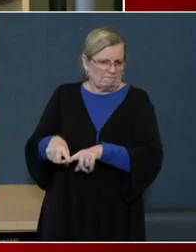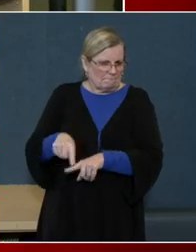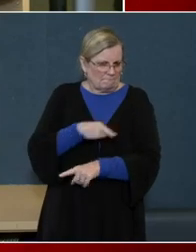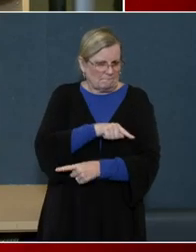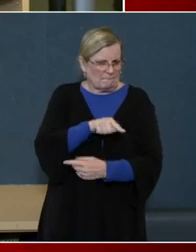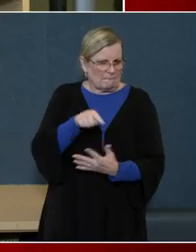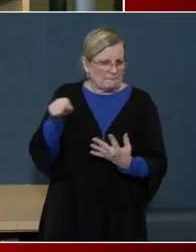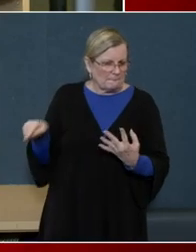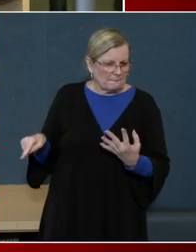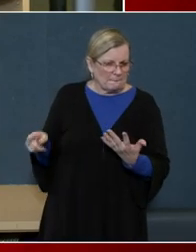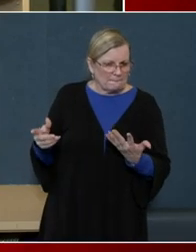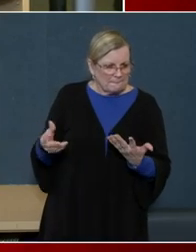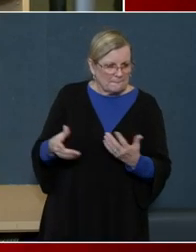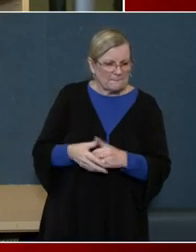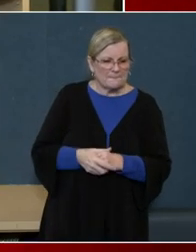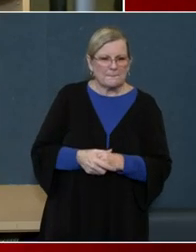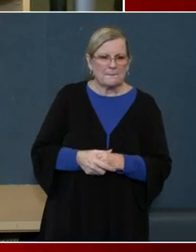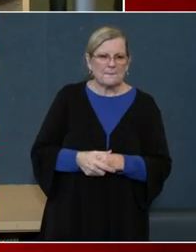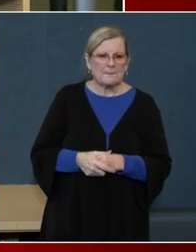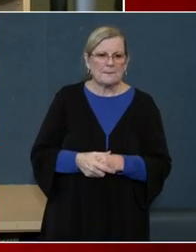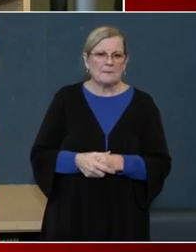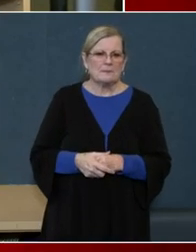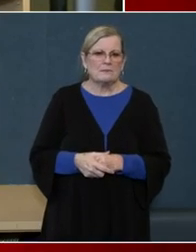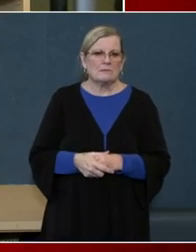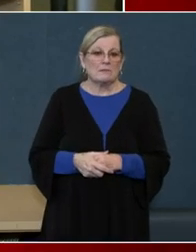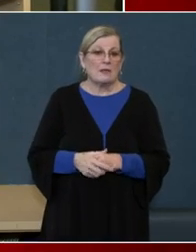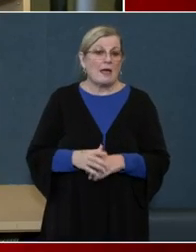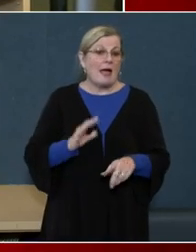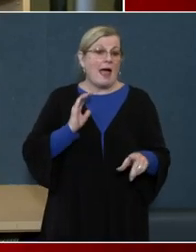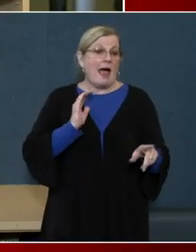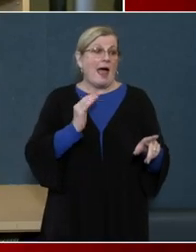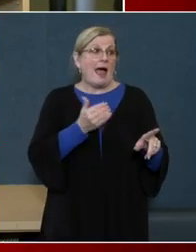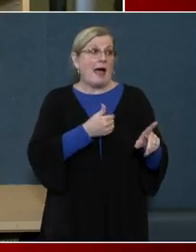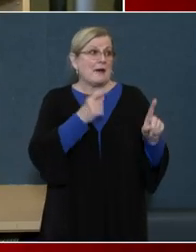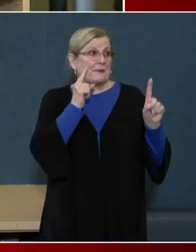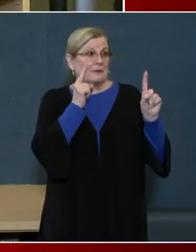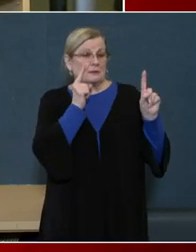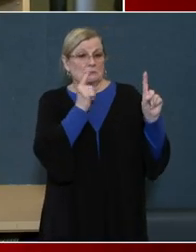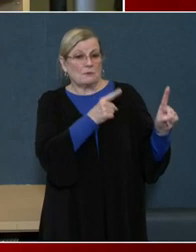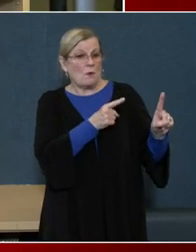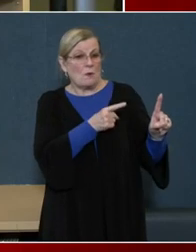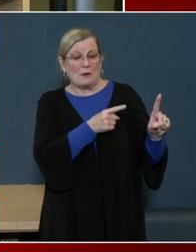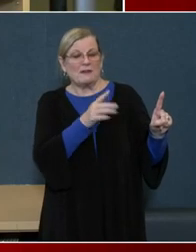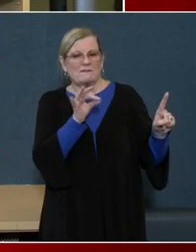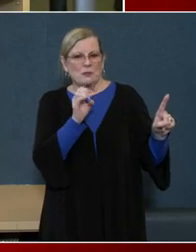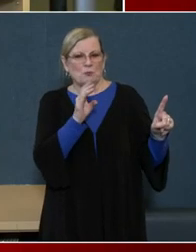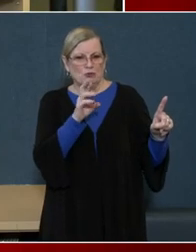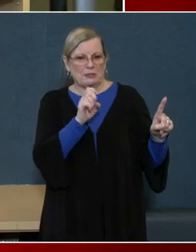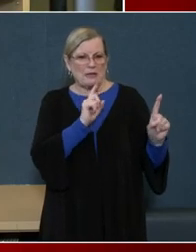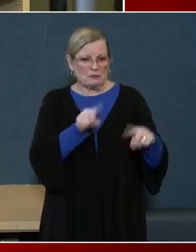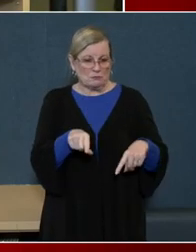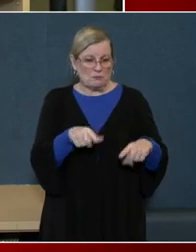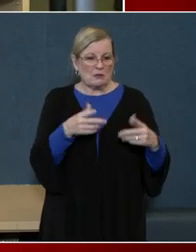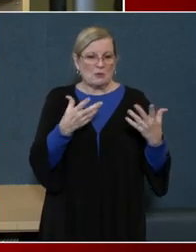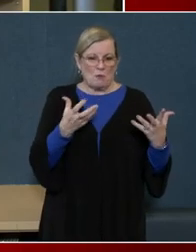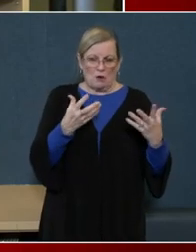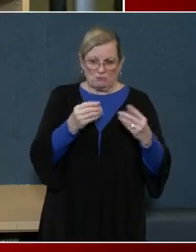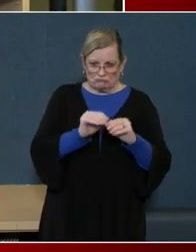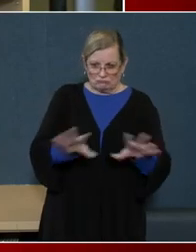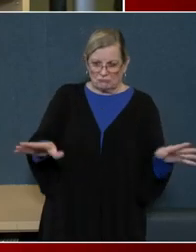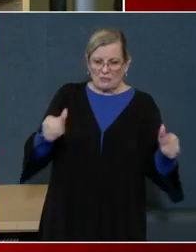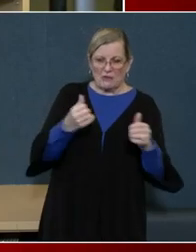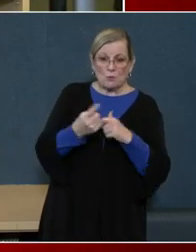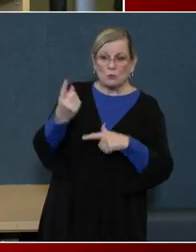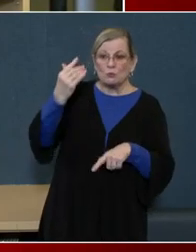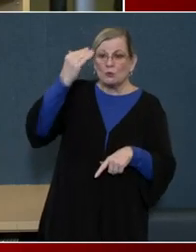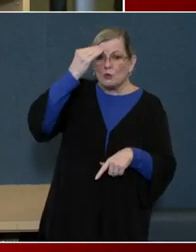2 is driven by what we've learned and what we know about what's happening with learning at